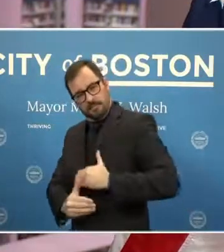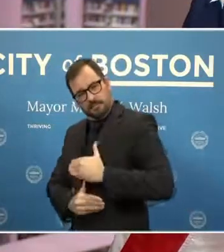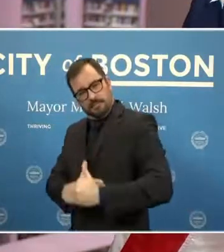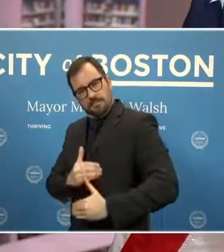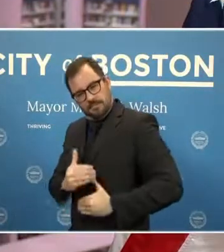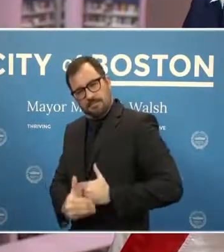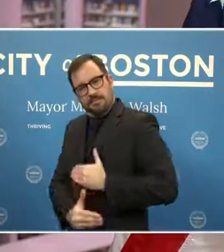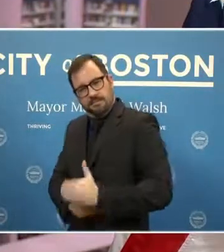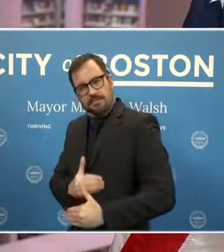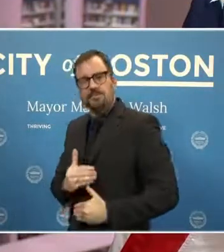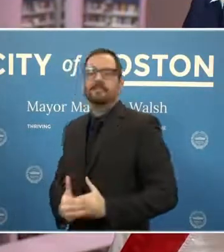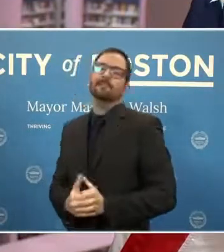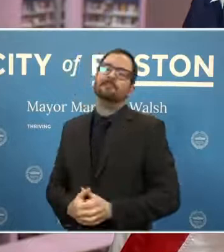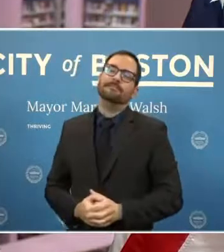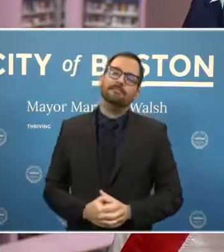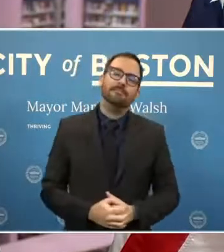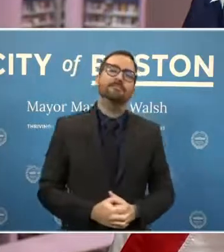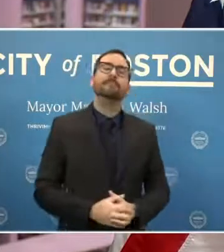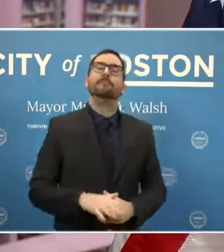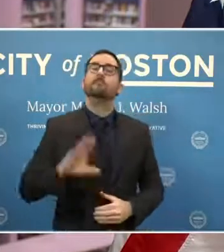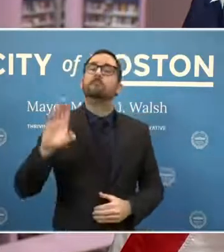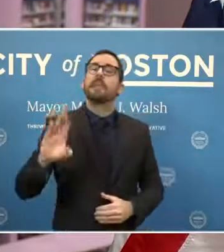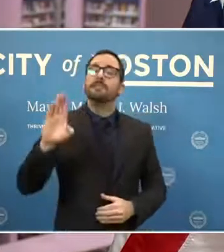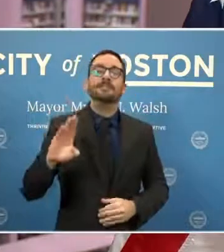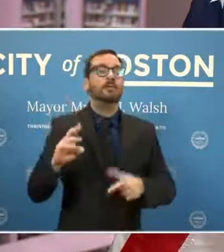region to be part of the solution.